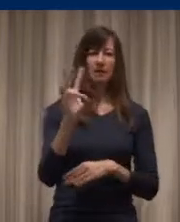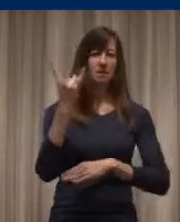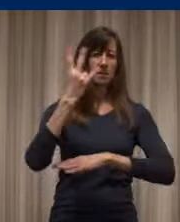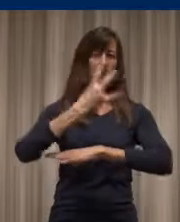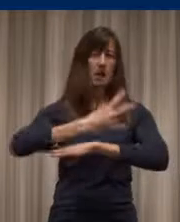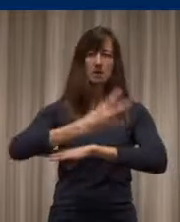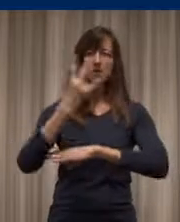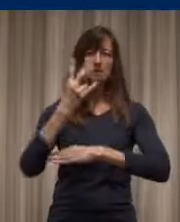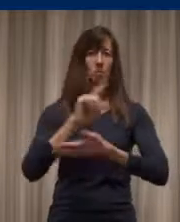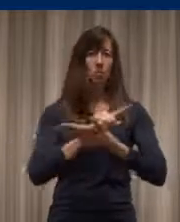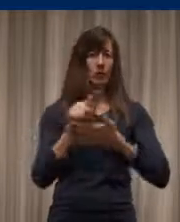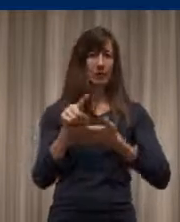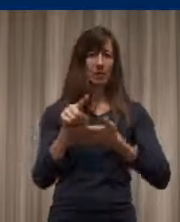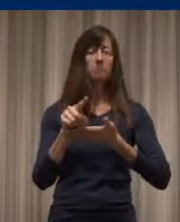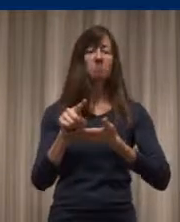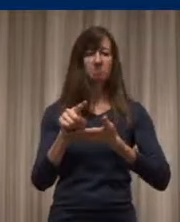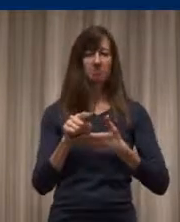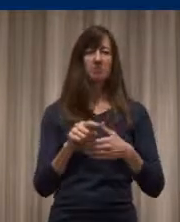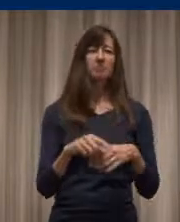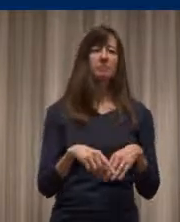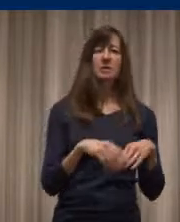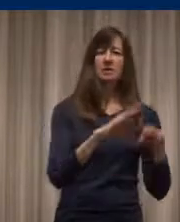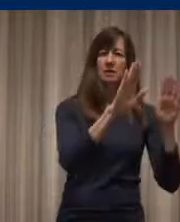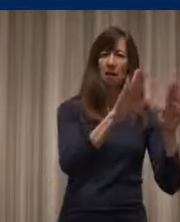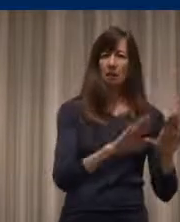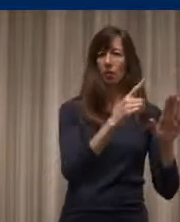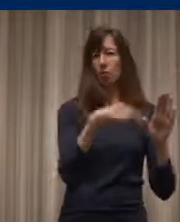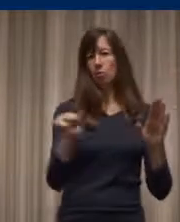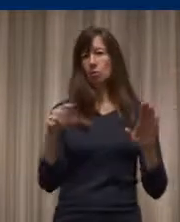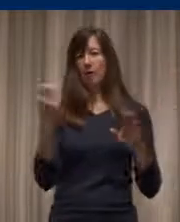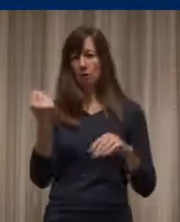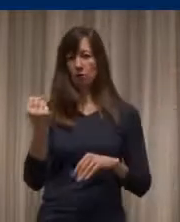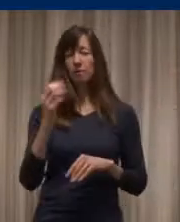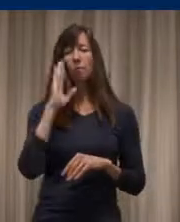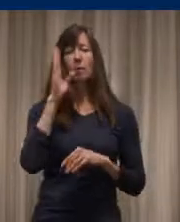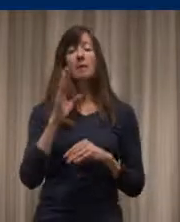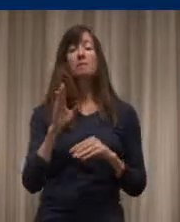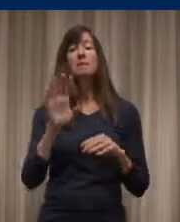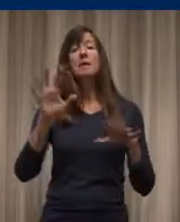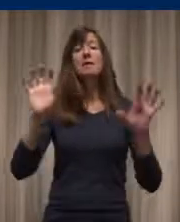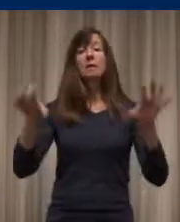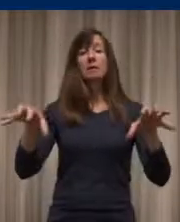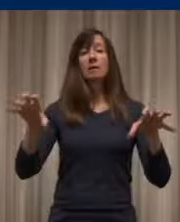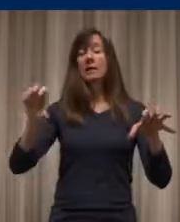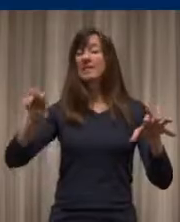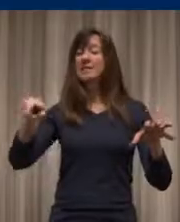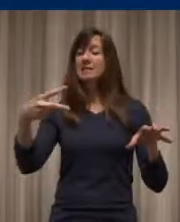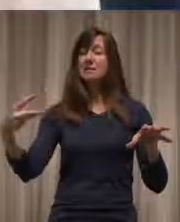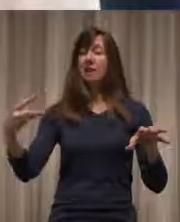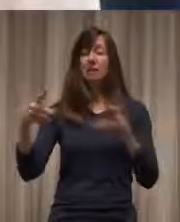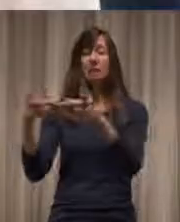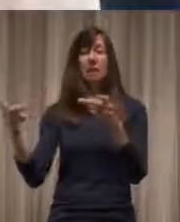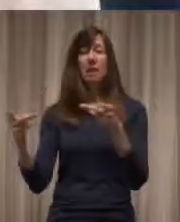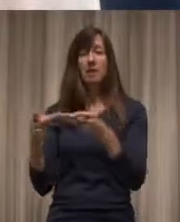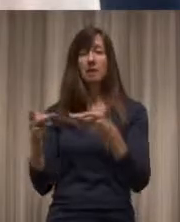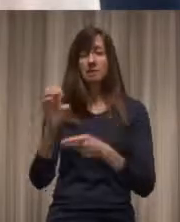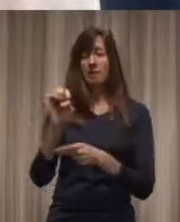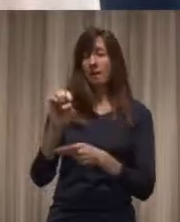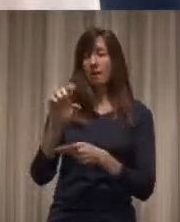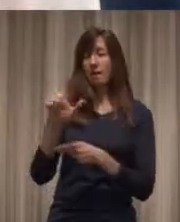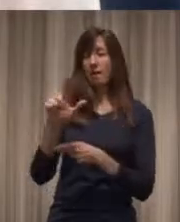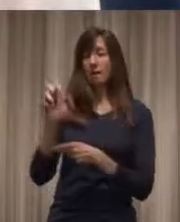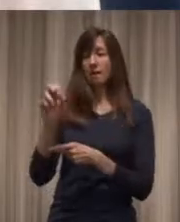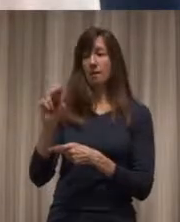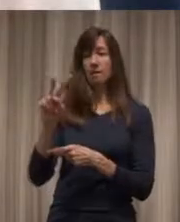site will be in partnership, close partnership with the Ellenville Regional Hospital at their site. And I want to thank Steve Kelly and his team for